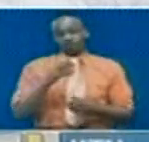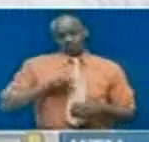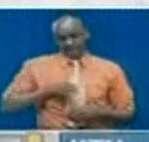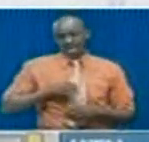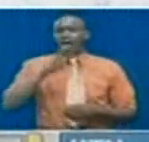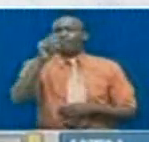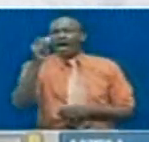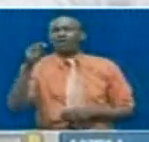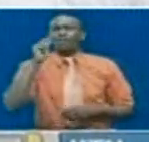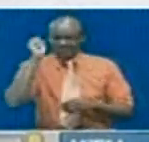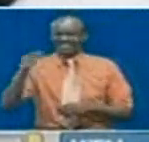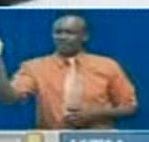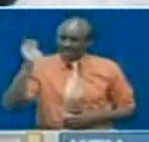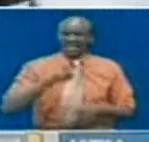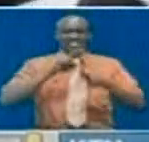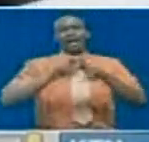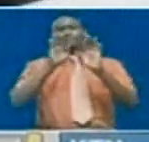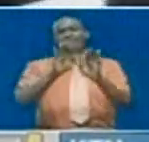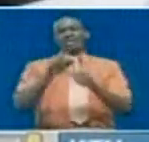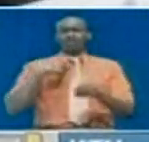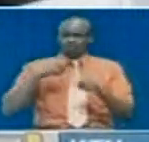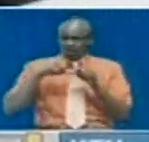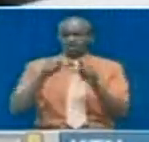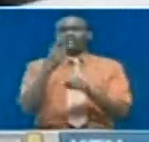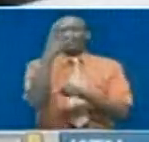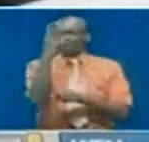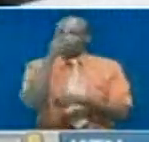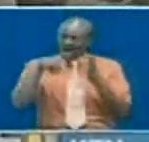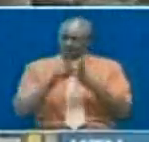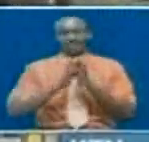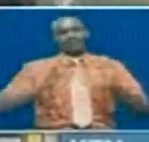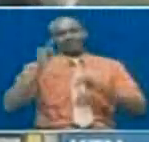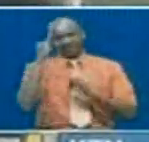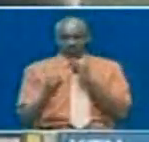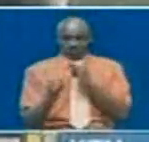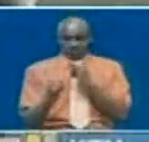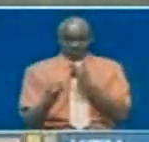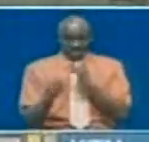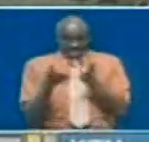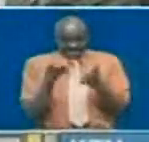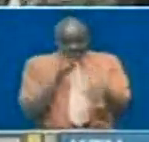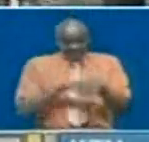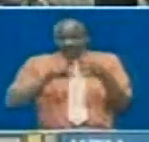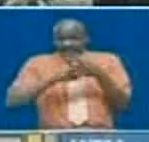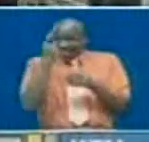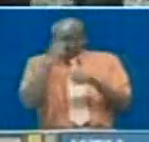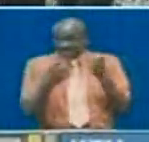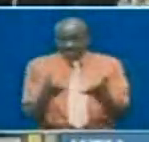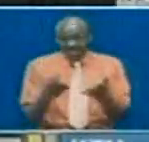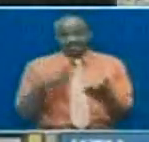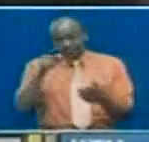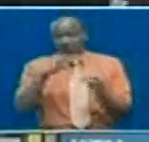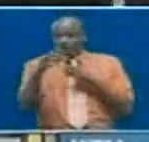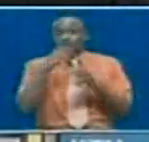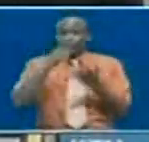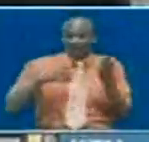Mung'aro arudishwe kwa kiti chake ndani ya masaa 24. At the beginning of the year, talk of Coast MPs threatening to